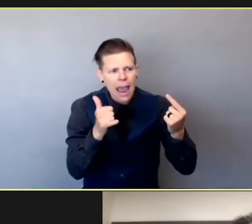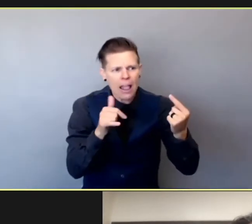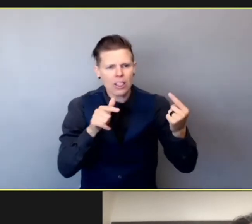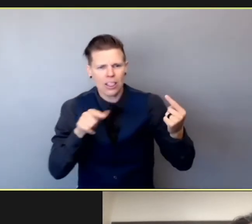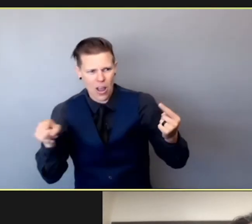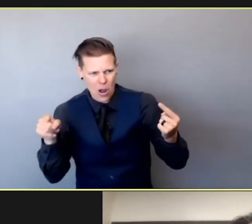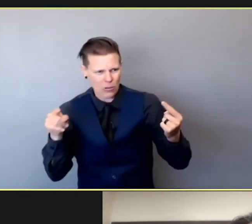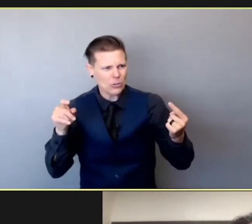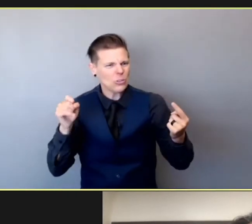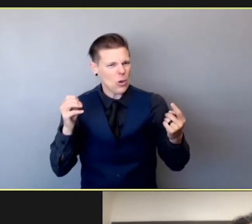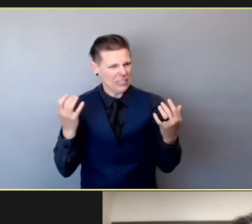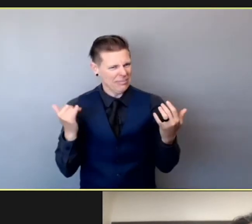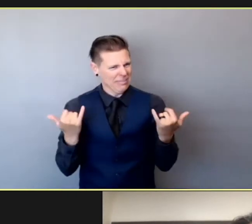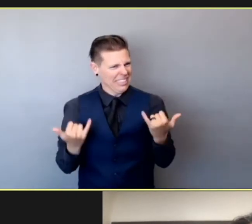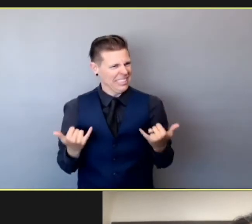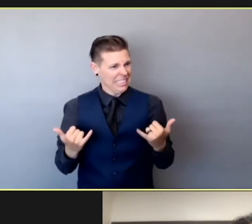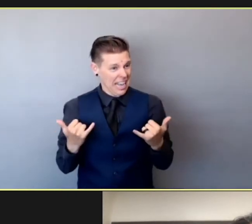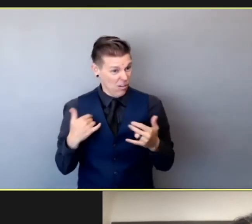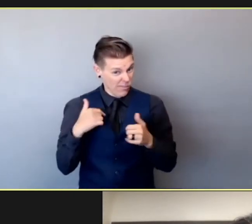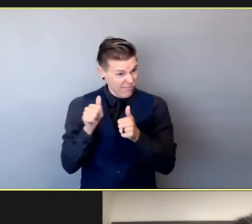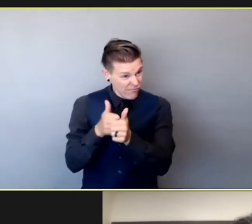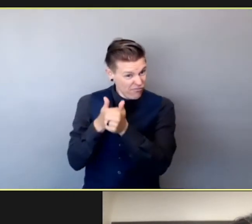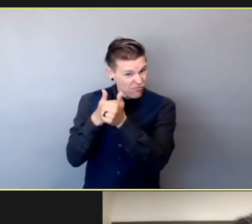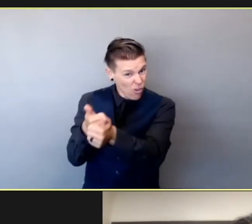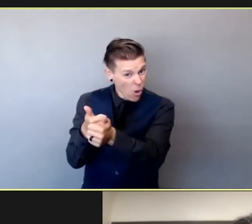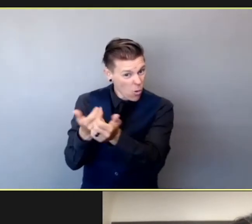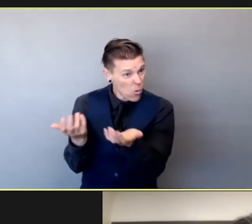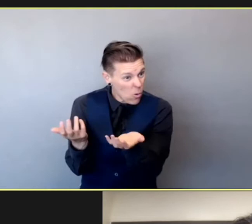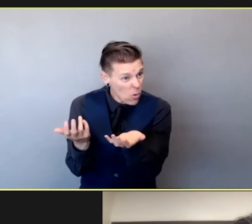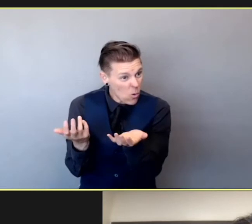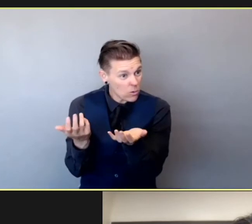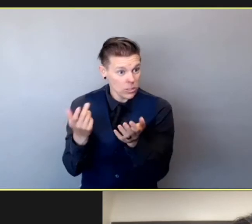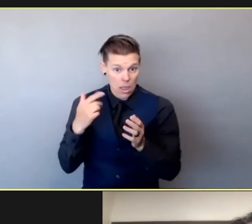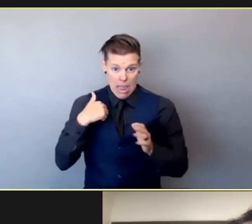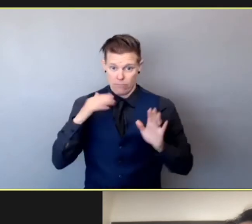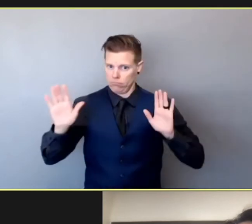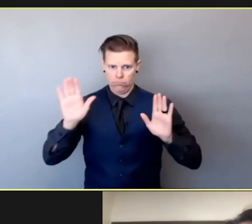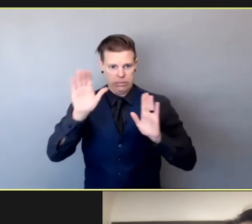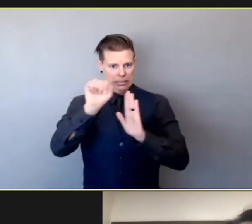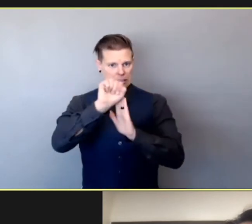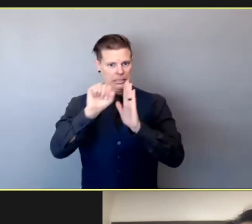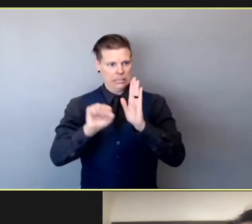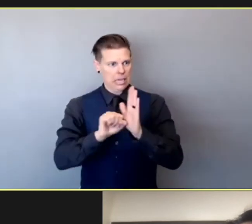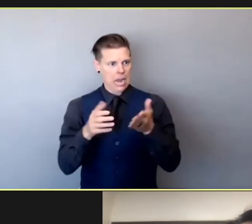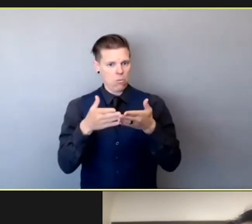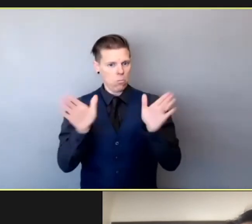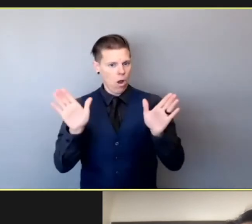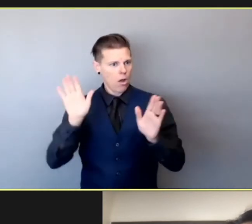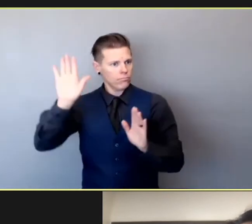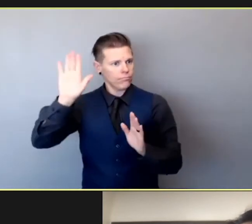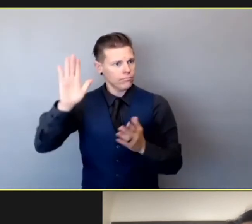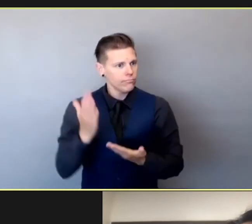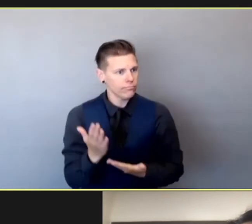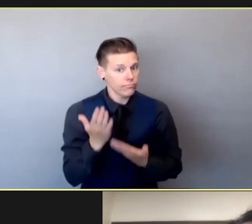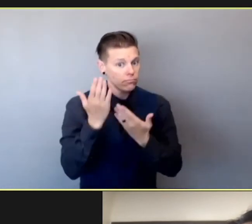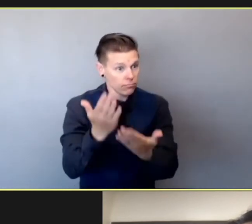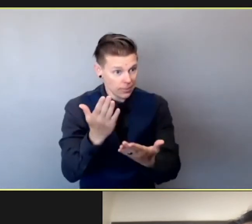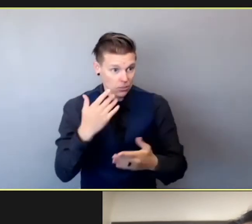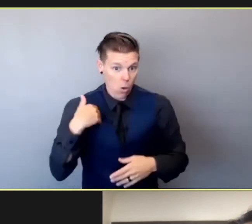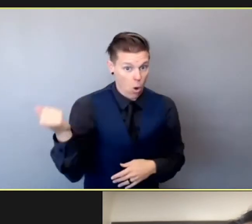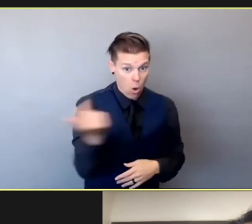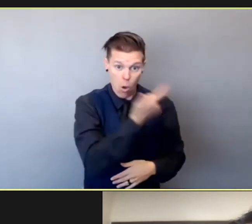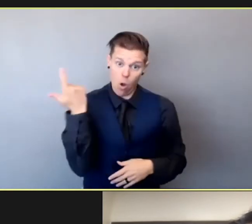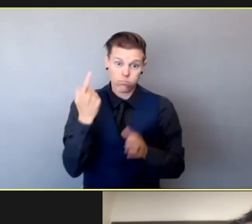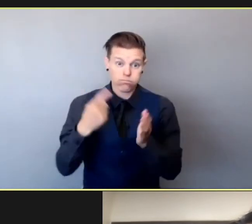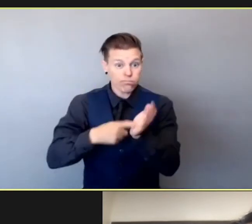guidance is that this is a statewide recommendation that people mask up indoors, although we do have counties with varying